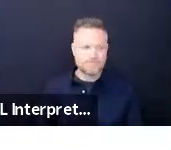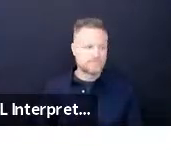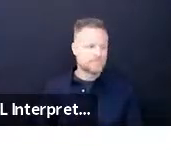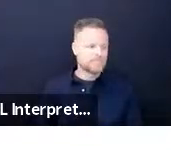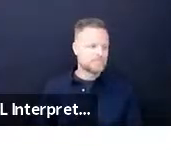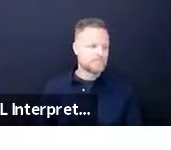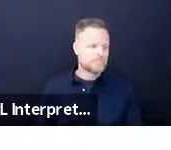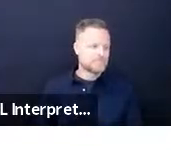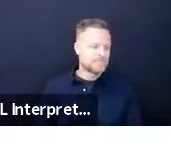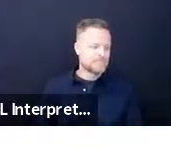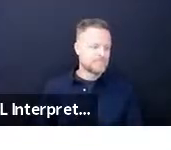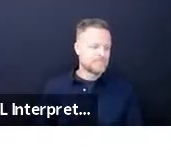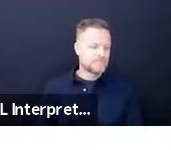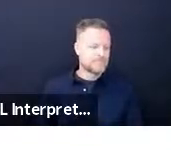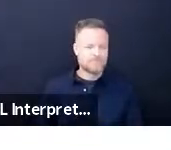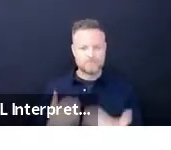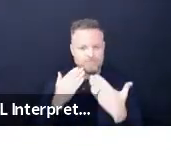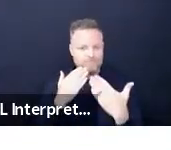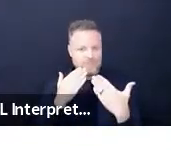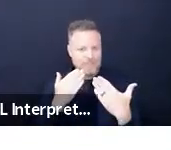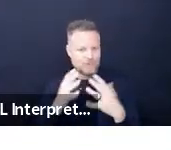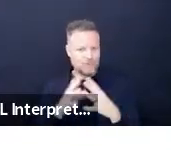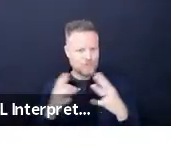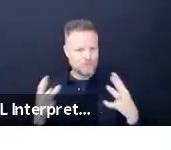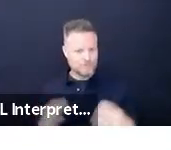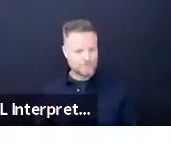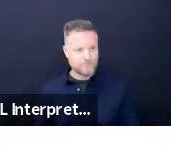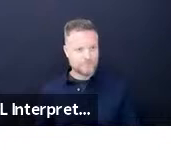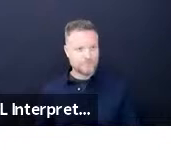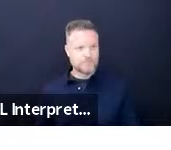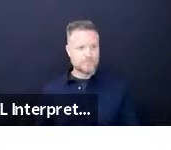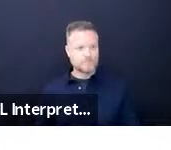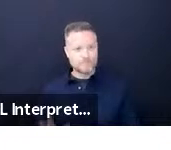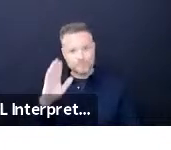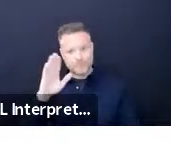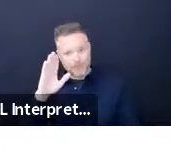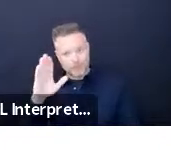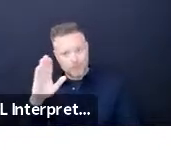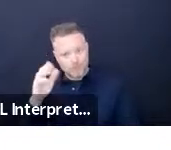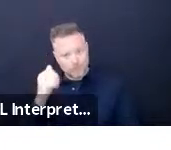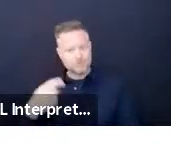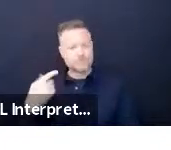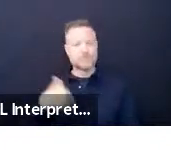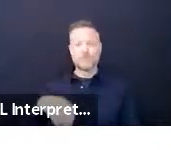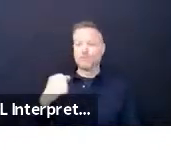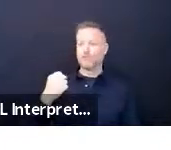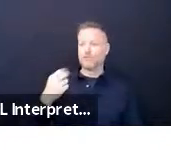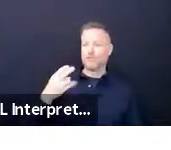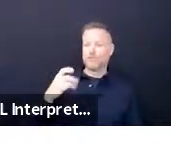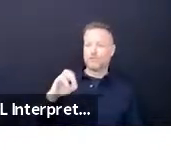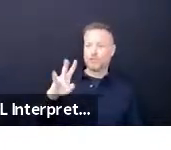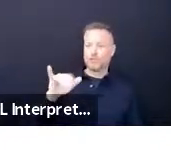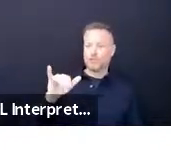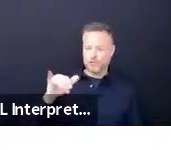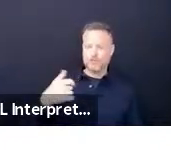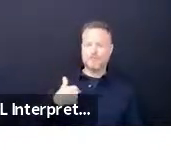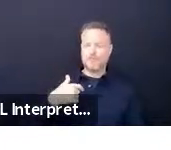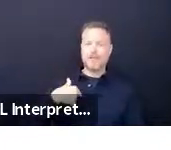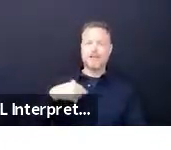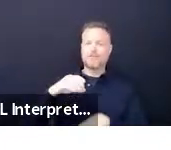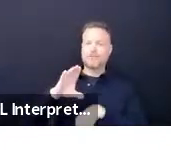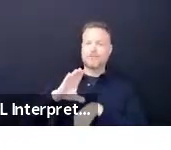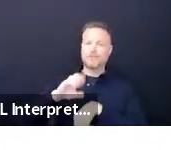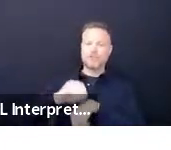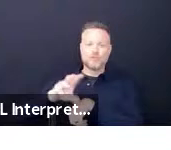Yes, thank you very much for that. Everyone, hello. This is Shirley Orr. I'm a consultant for the KU Public